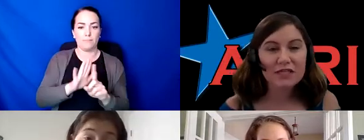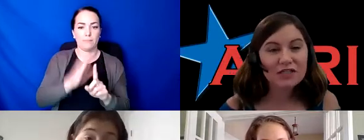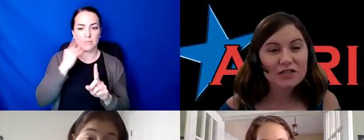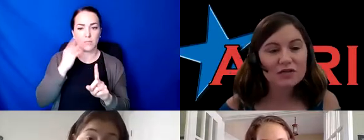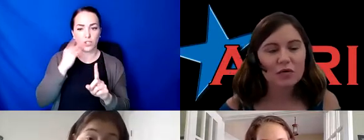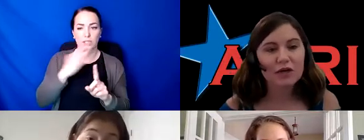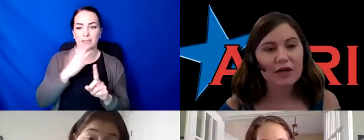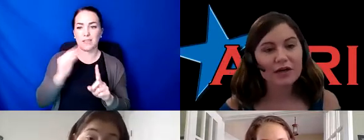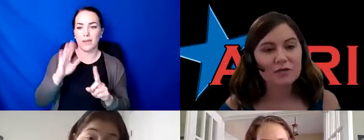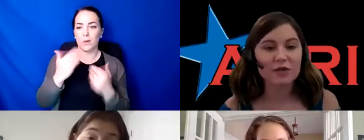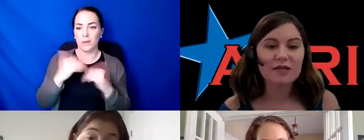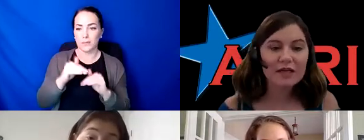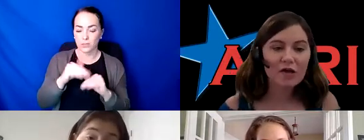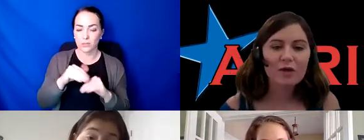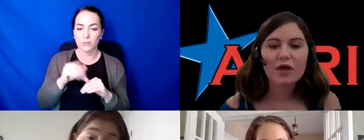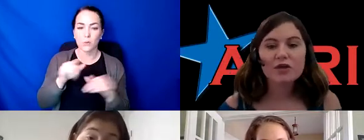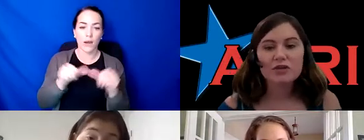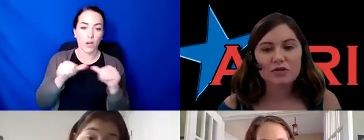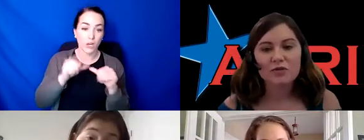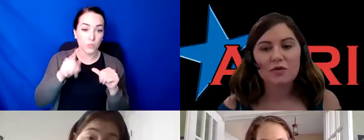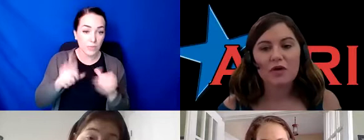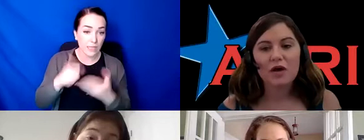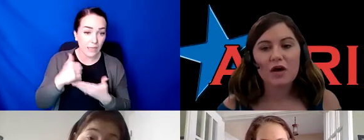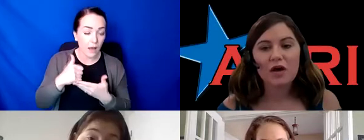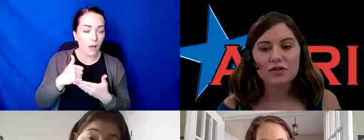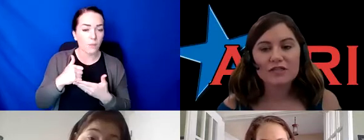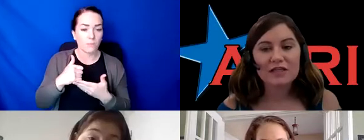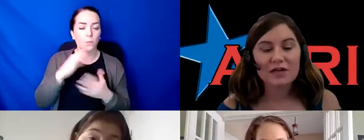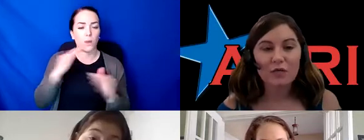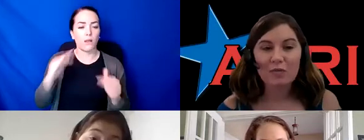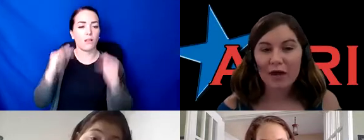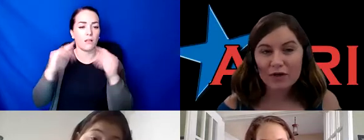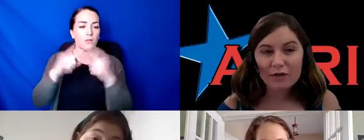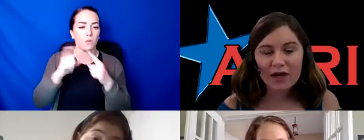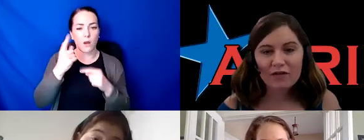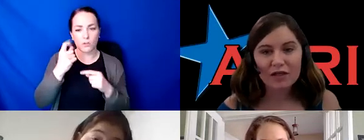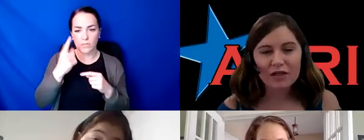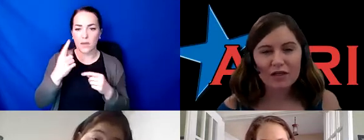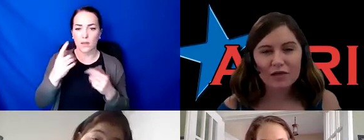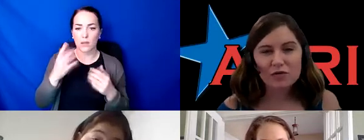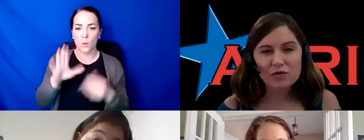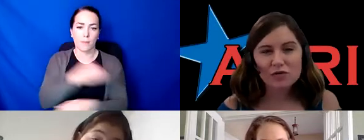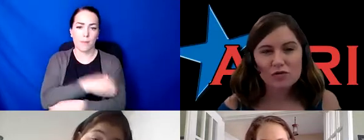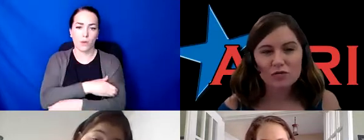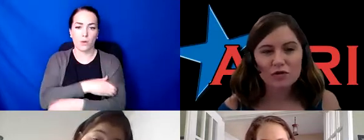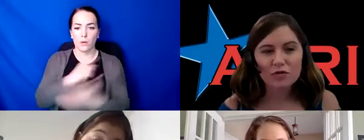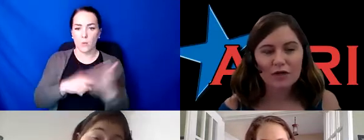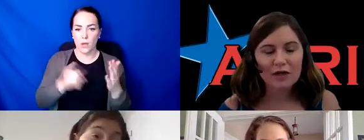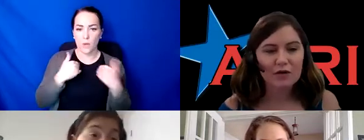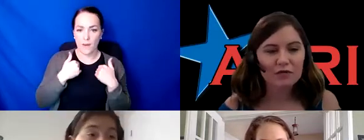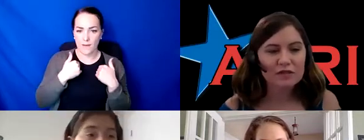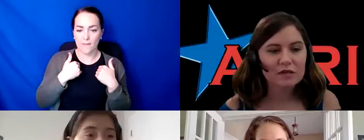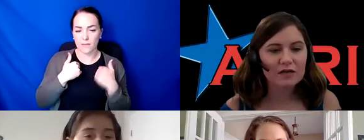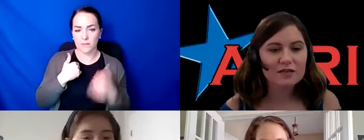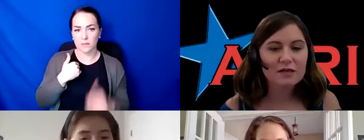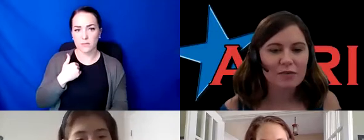your limitations or areas where you need help to understanding what power you have. And I think, oh, now